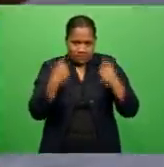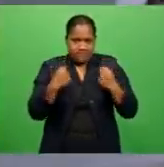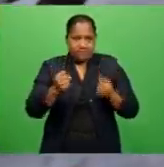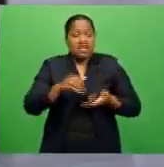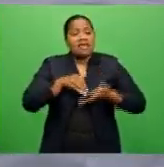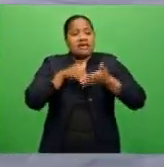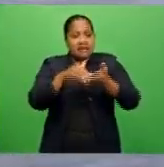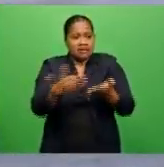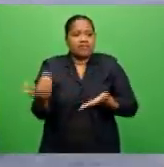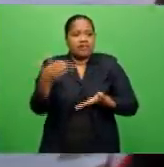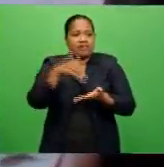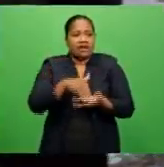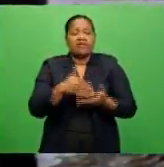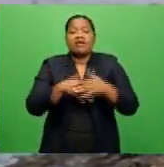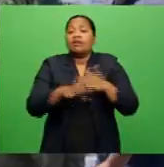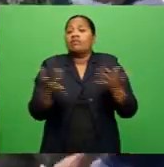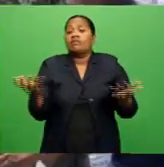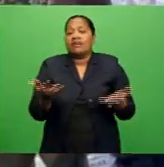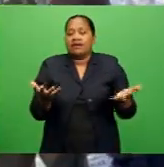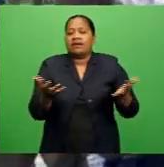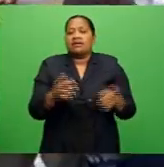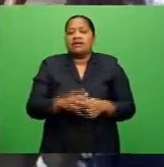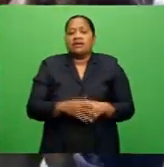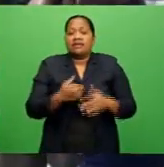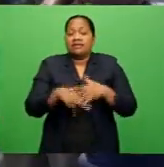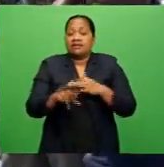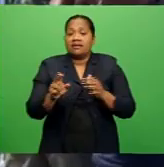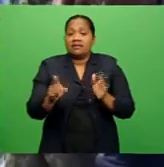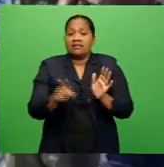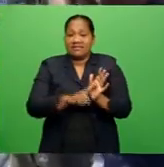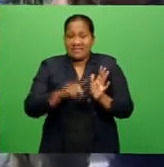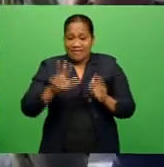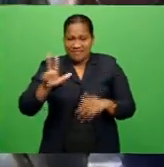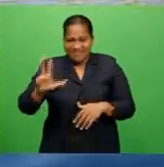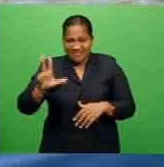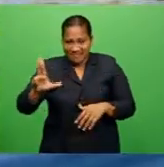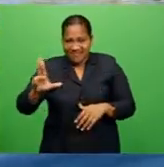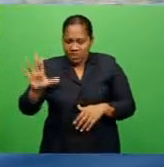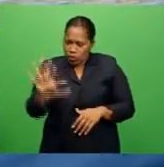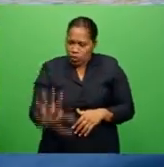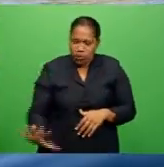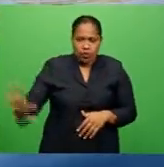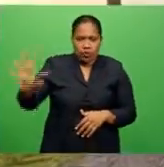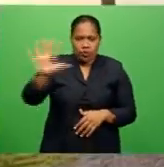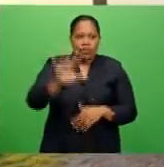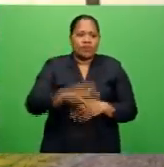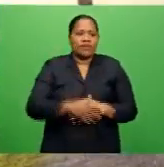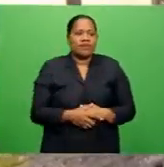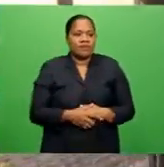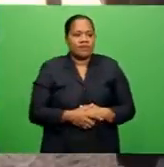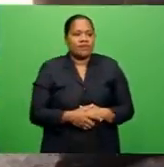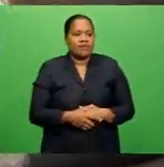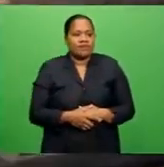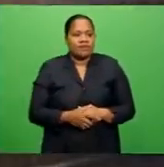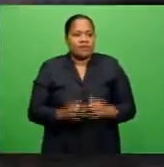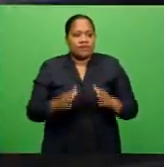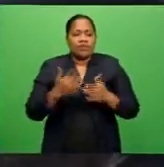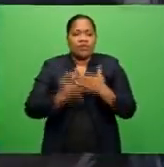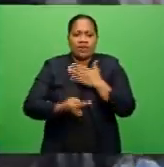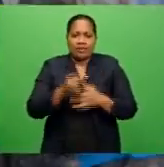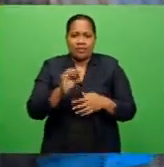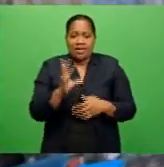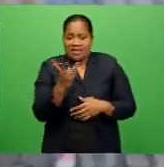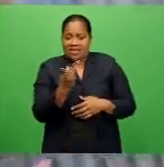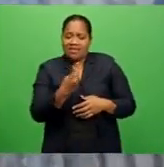with the disciplined forces distributing ration and helping clearing debris. Fijians affected were grateful for the